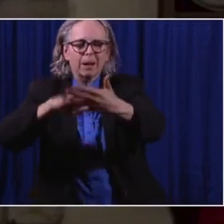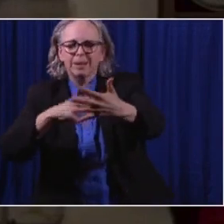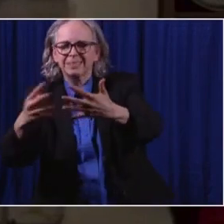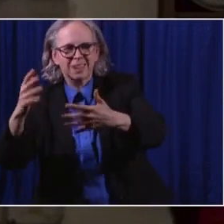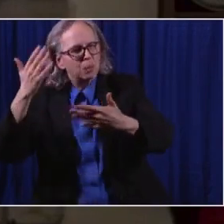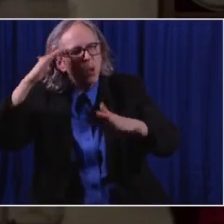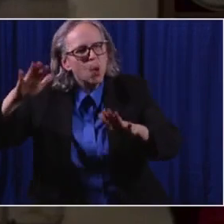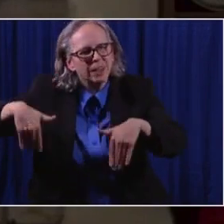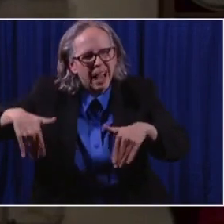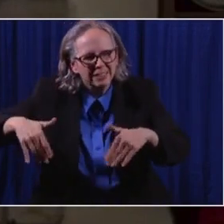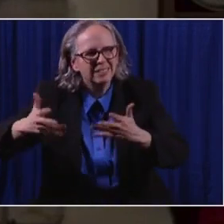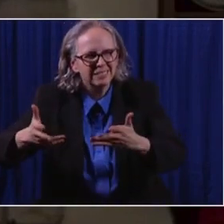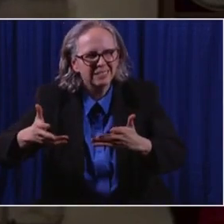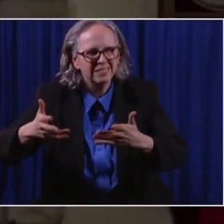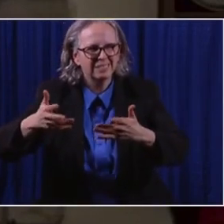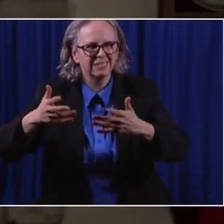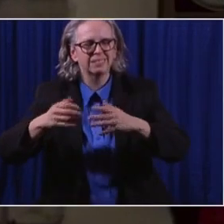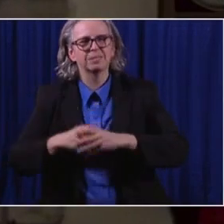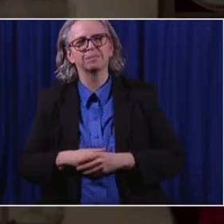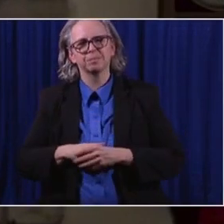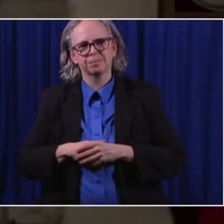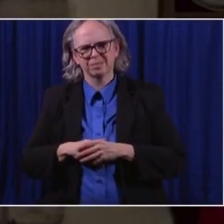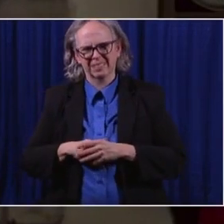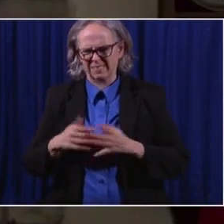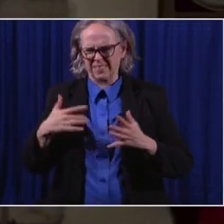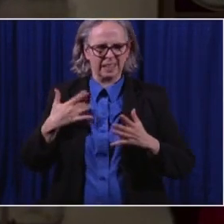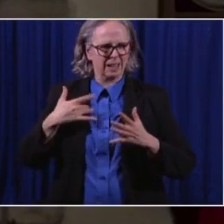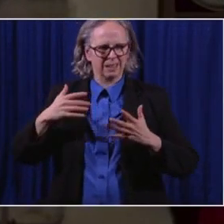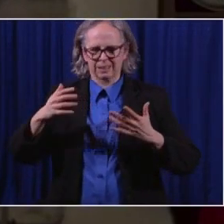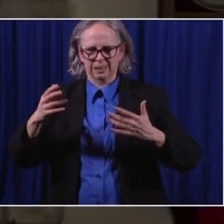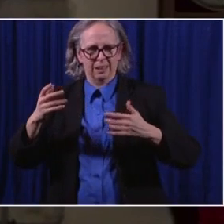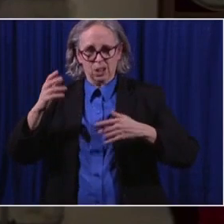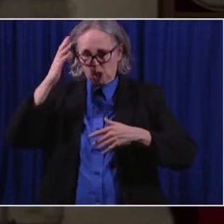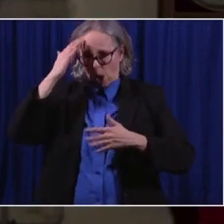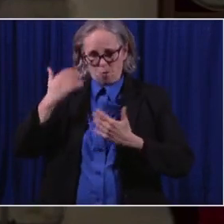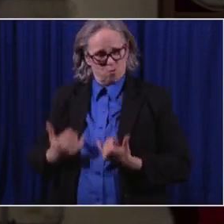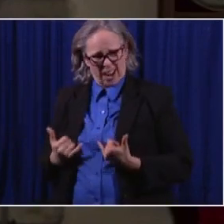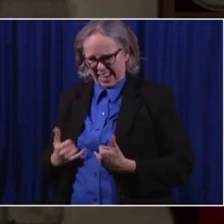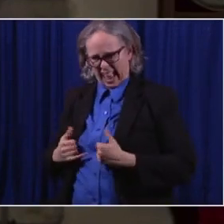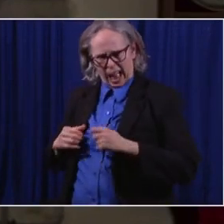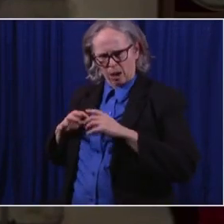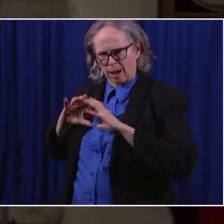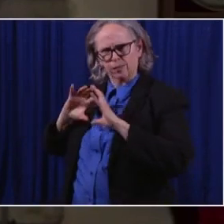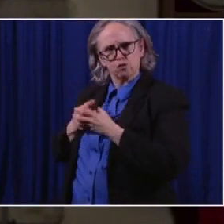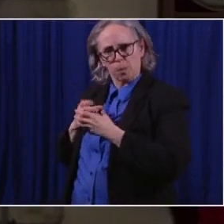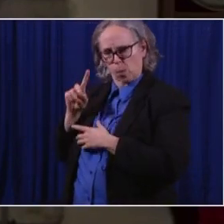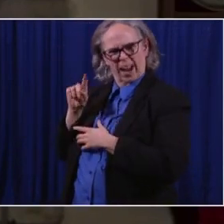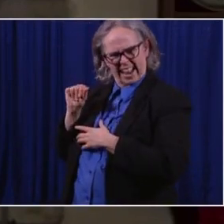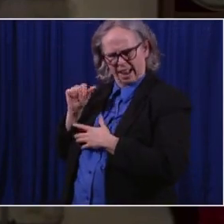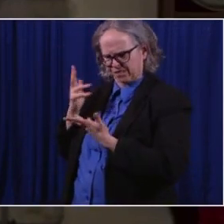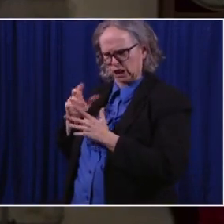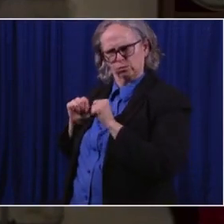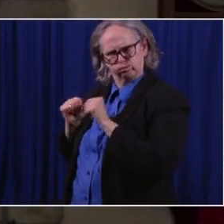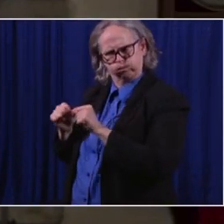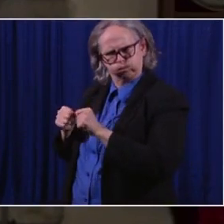likely, well, it's going to happen, that phase 1A will continue on.